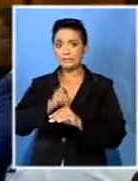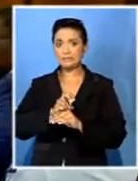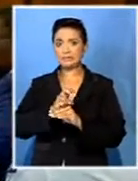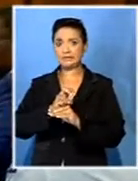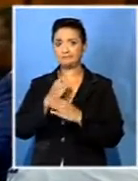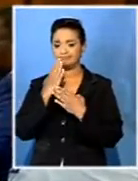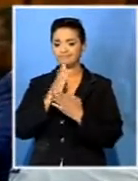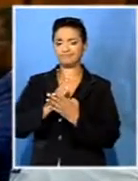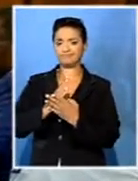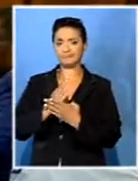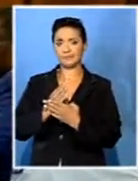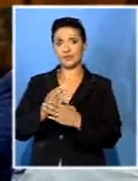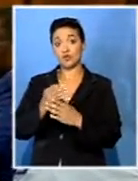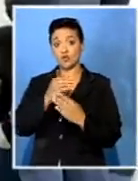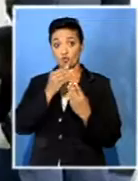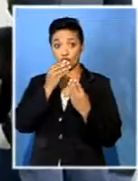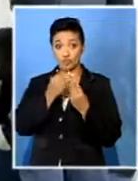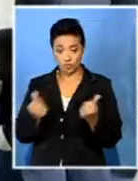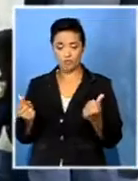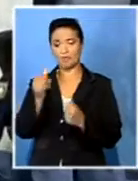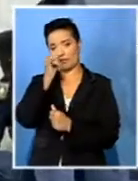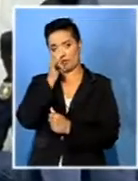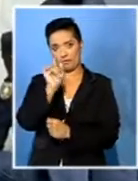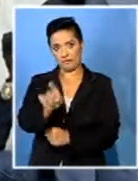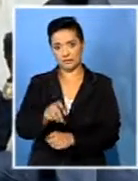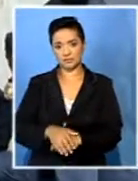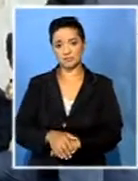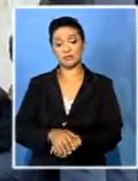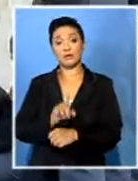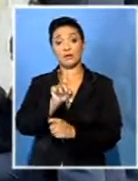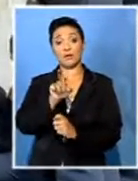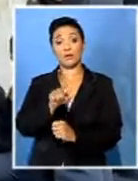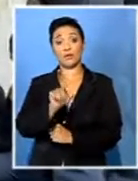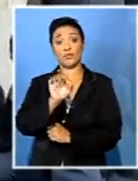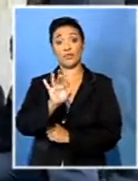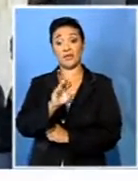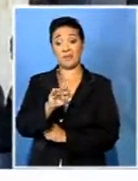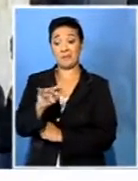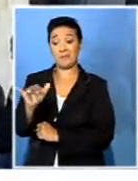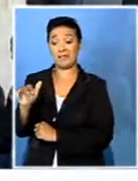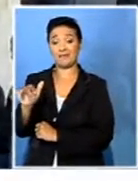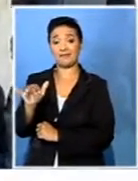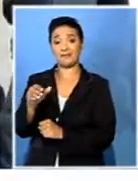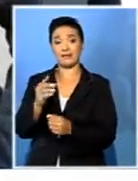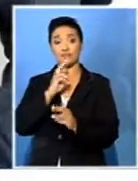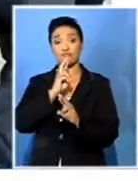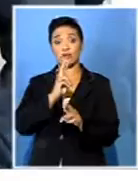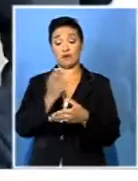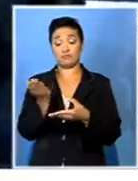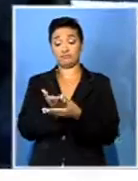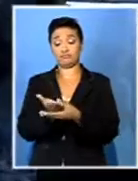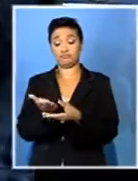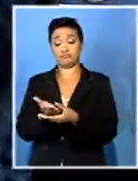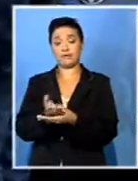to effectively fight crime. Over 1.3 million dockets were opened for serious reported